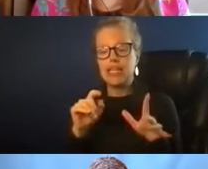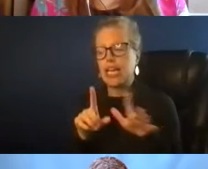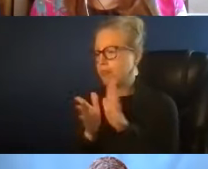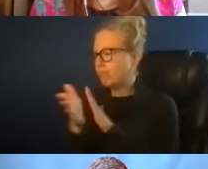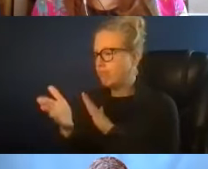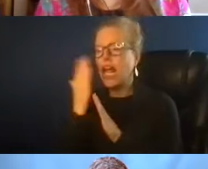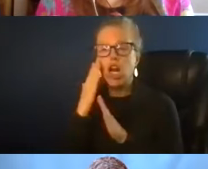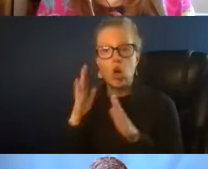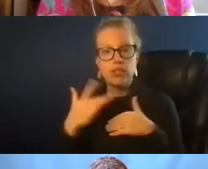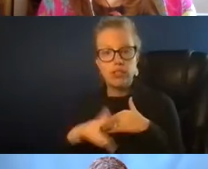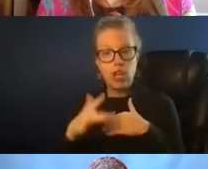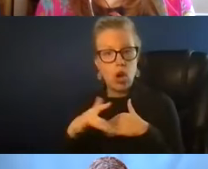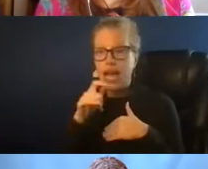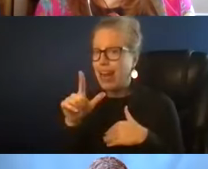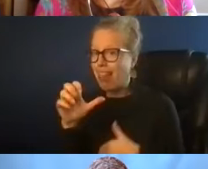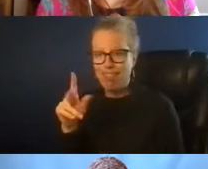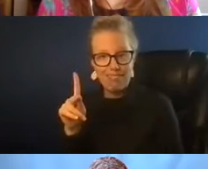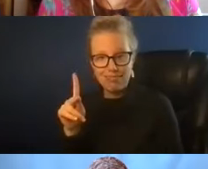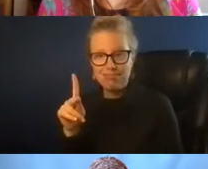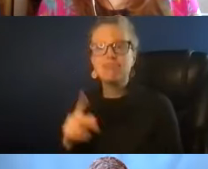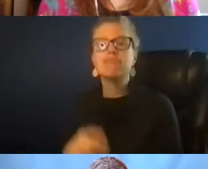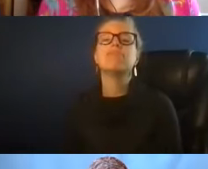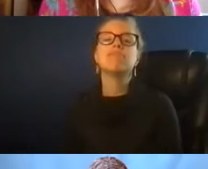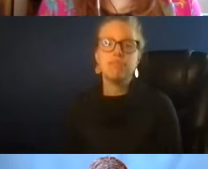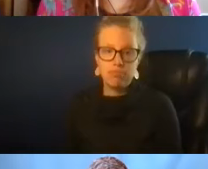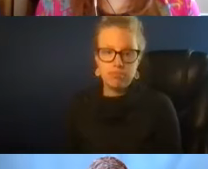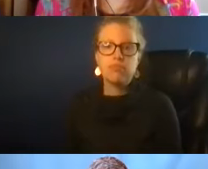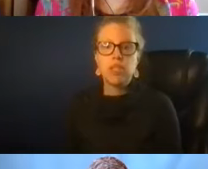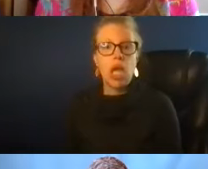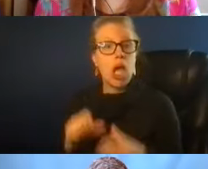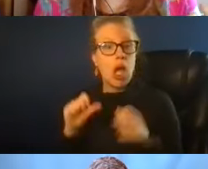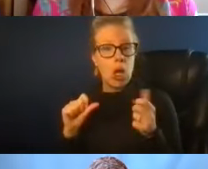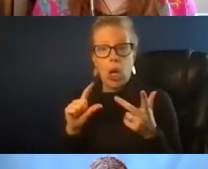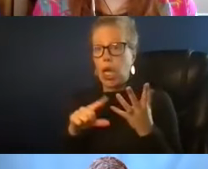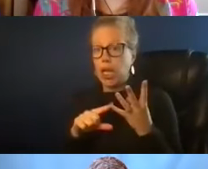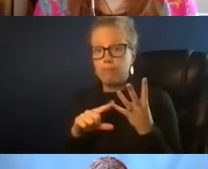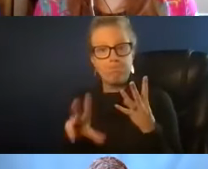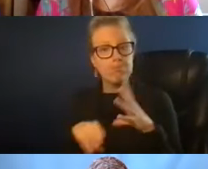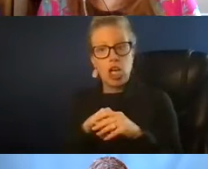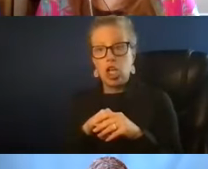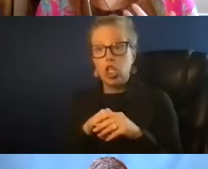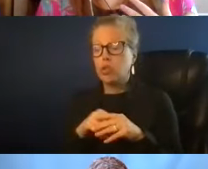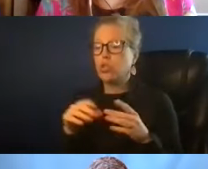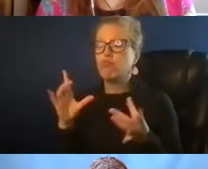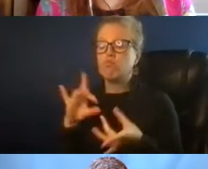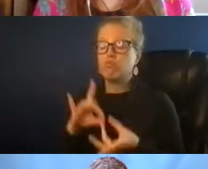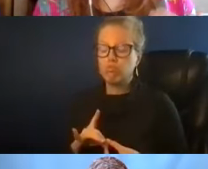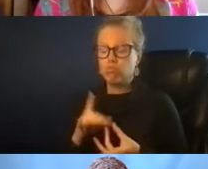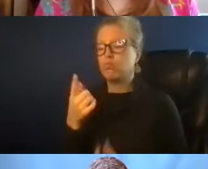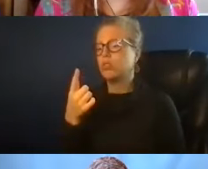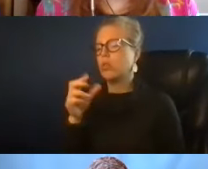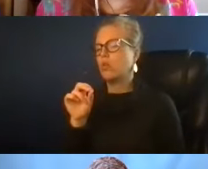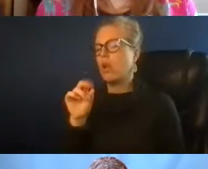be open and not locked. It could include a list of grounding techniques or